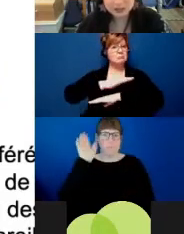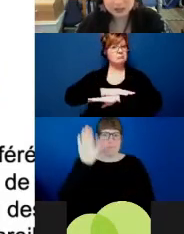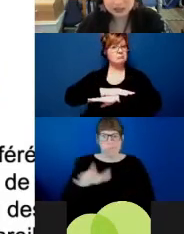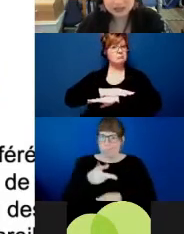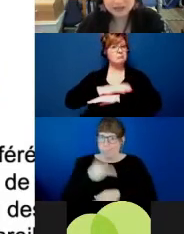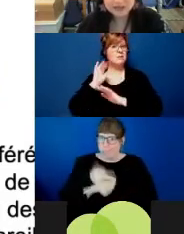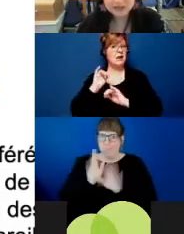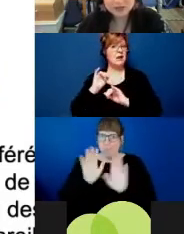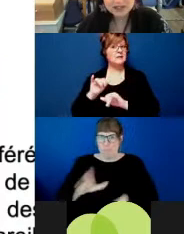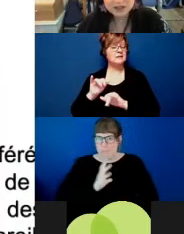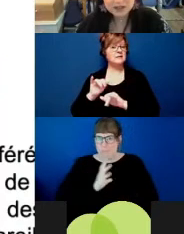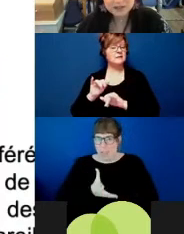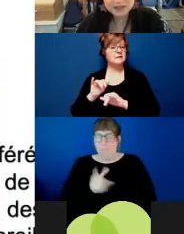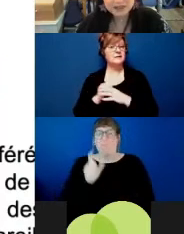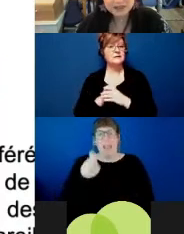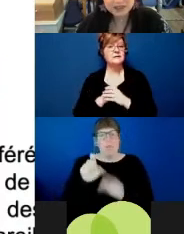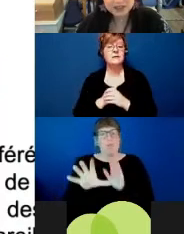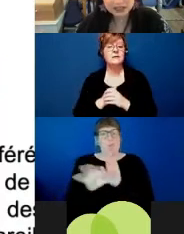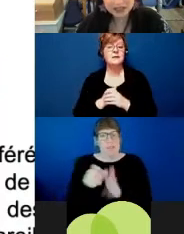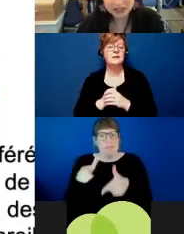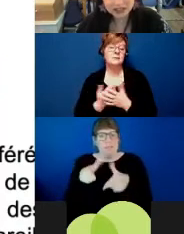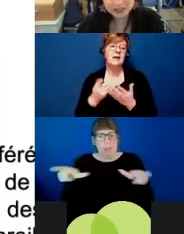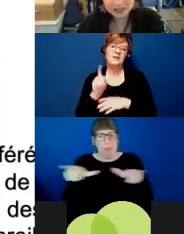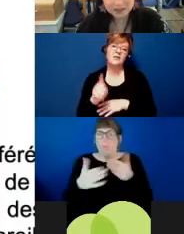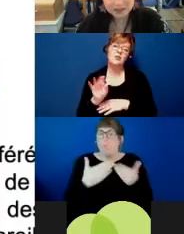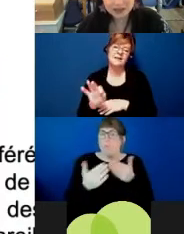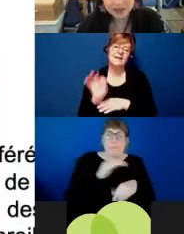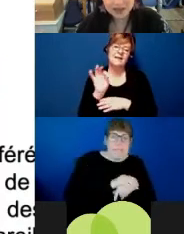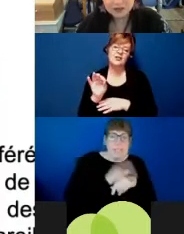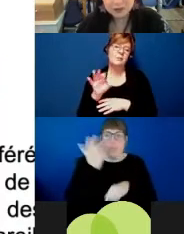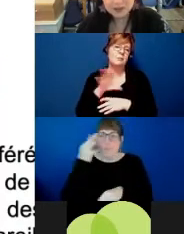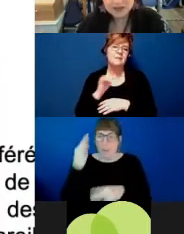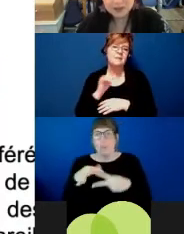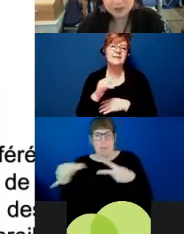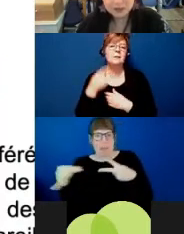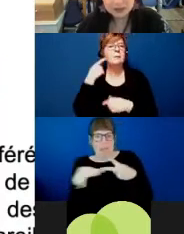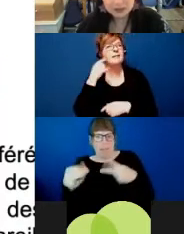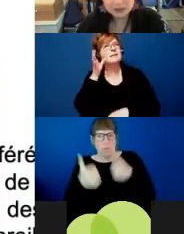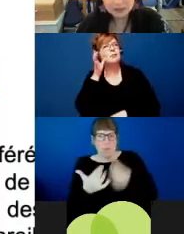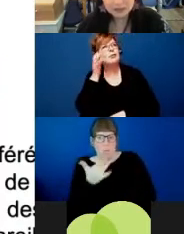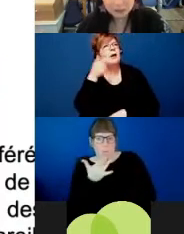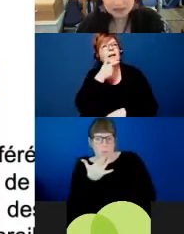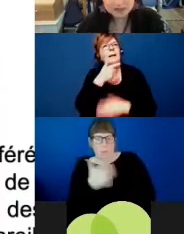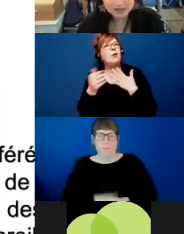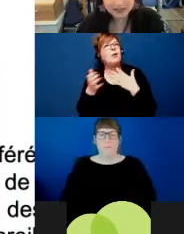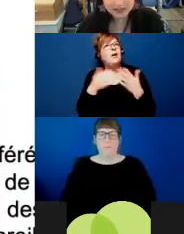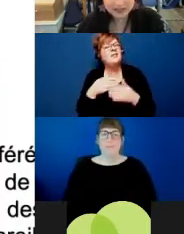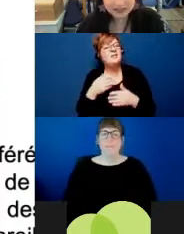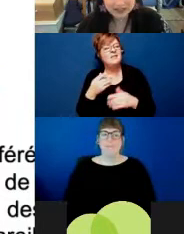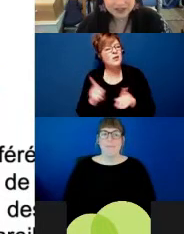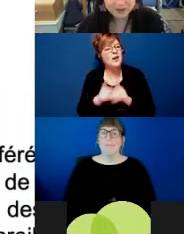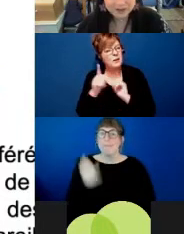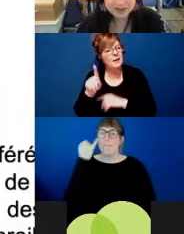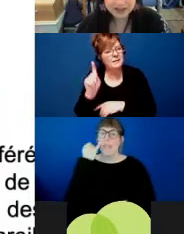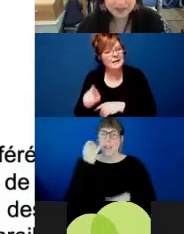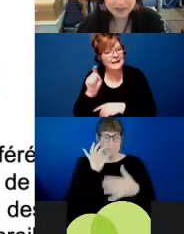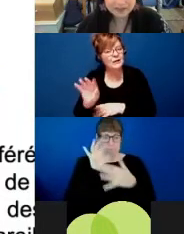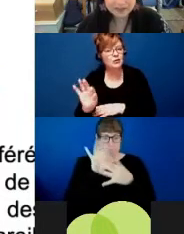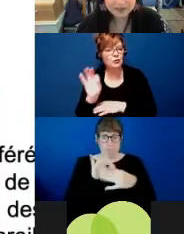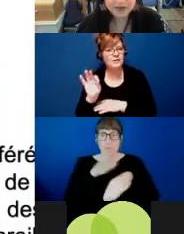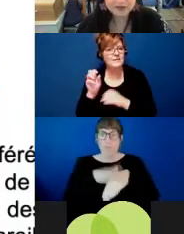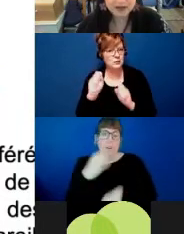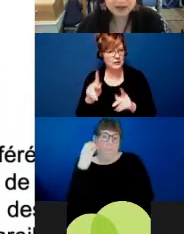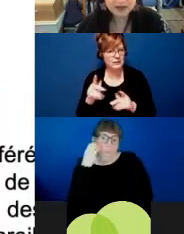a language, even if you want to hear this presentation in English. If you are using a mobile device, such as a phone or